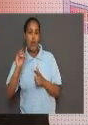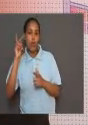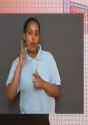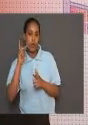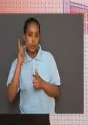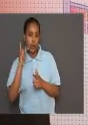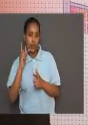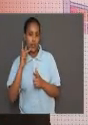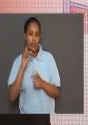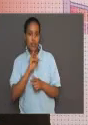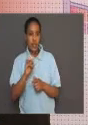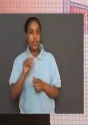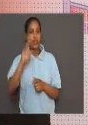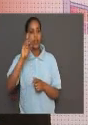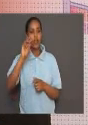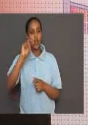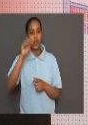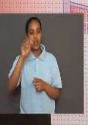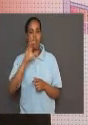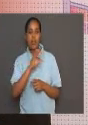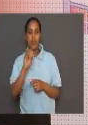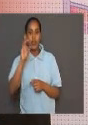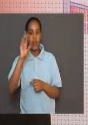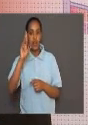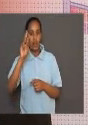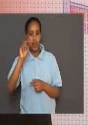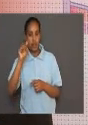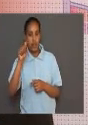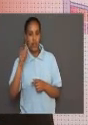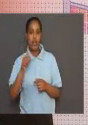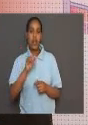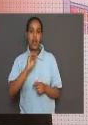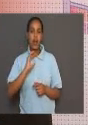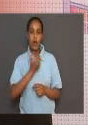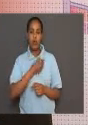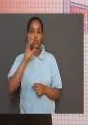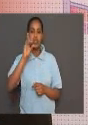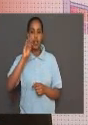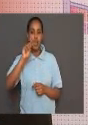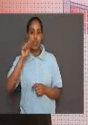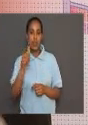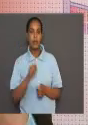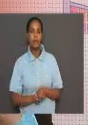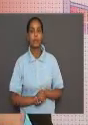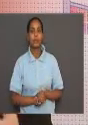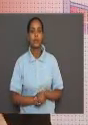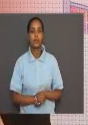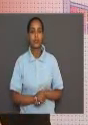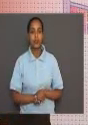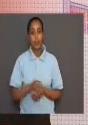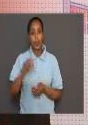rubber to biopolymers like the nucleic acids that make up